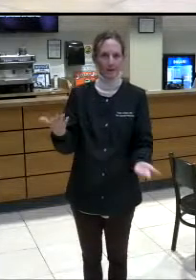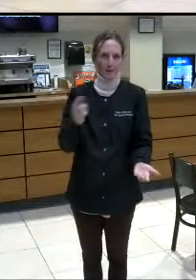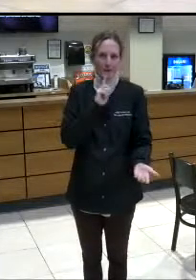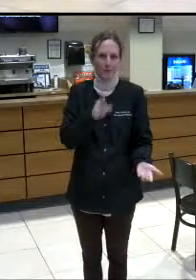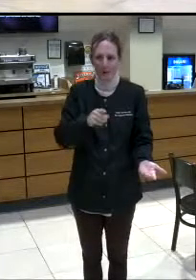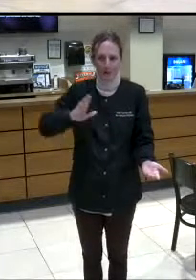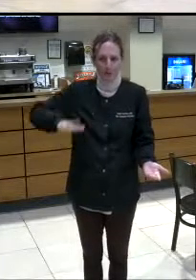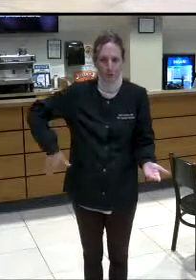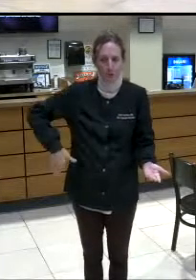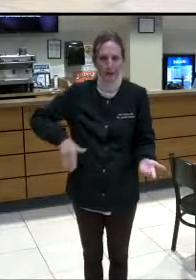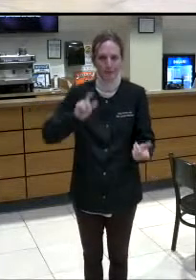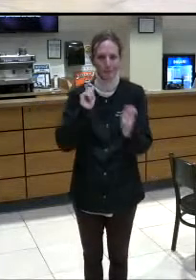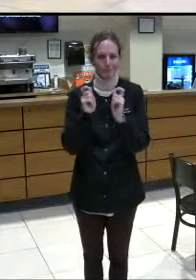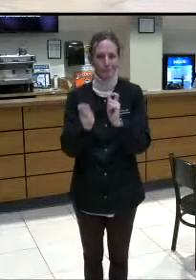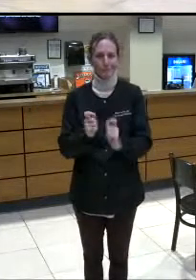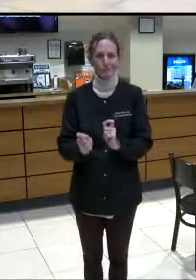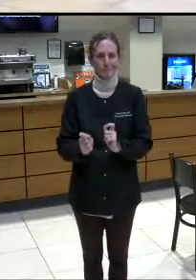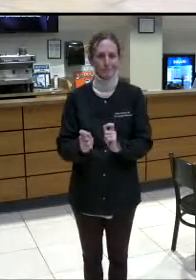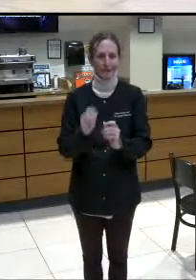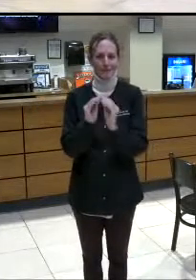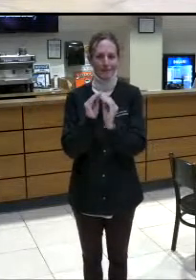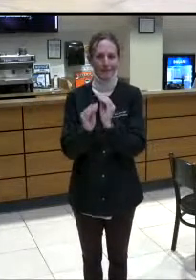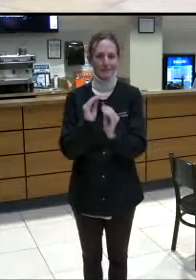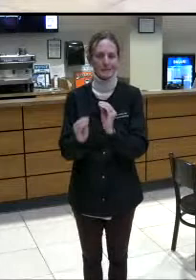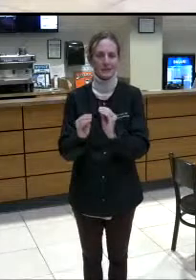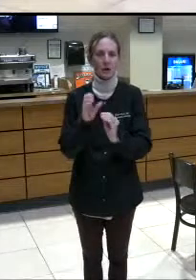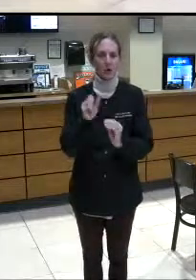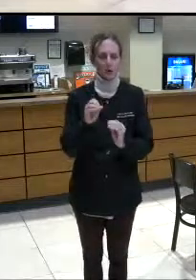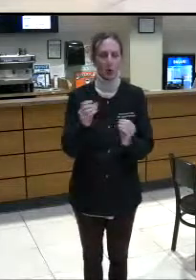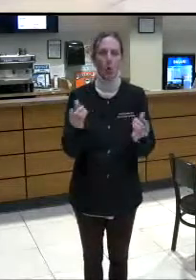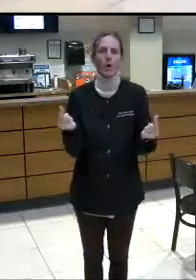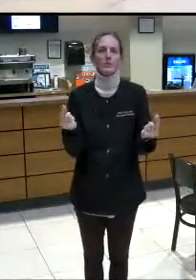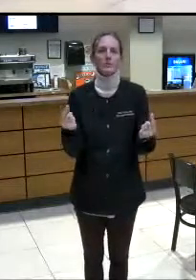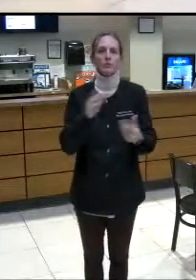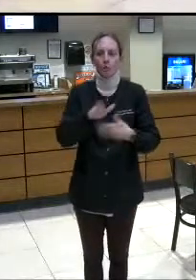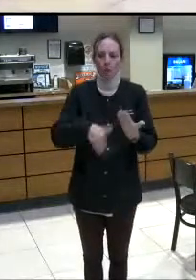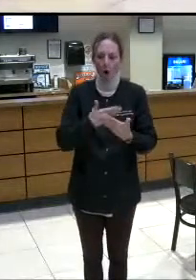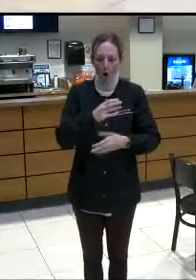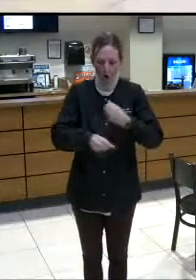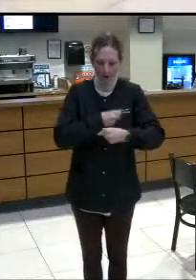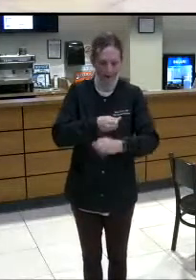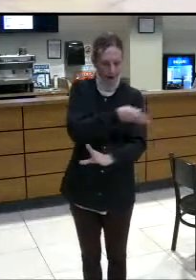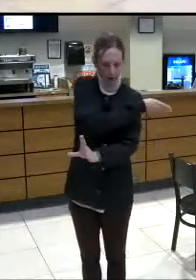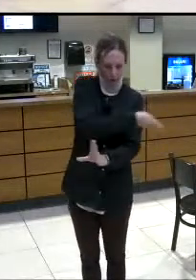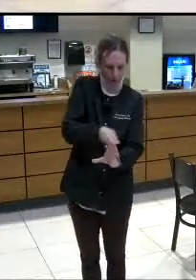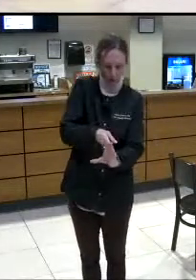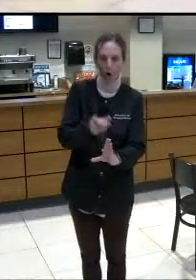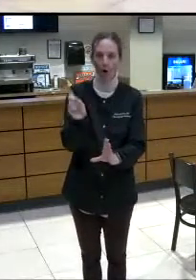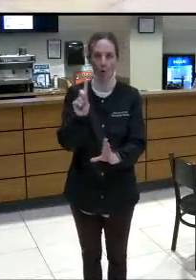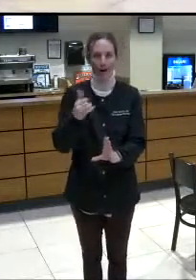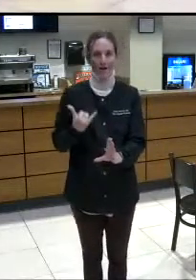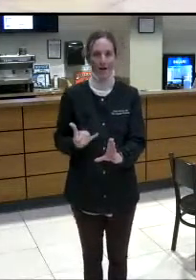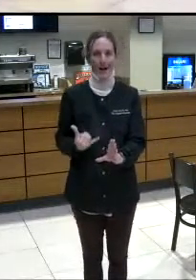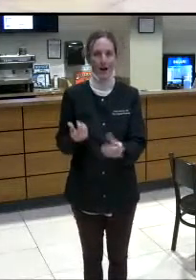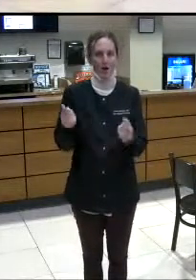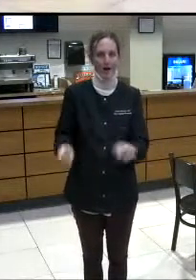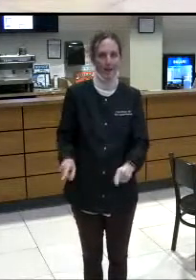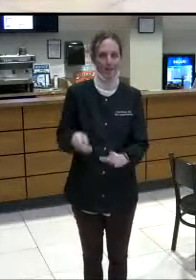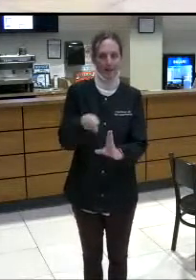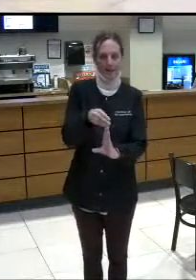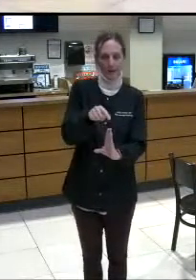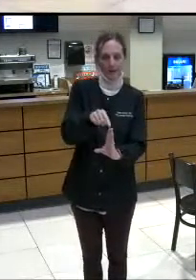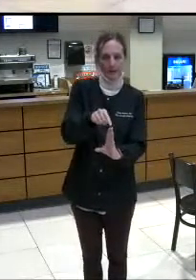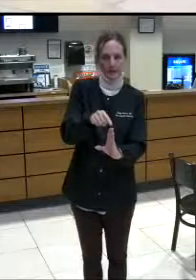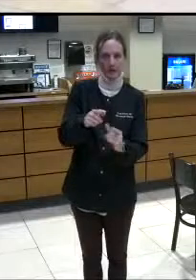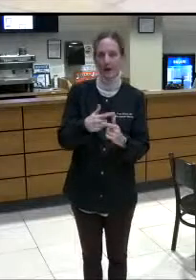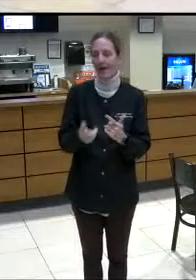and corrections. So it was kind of, what have you done all year? Where are you now? And it was more